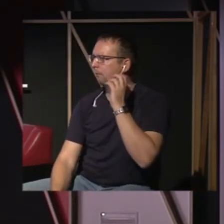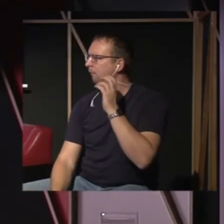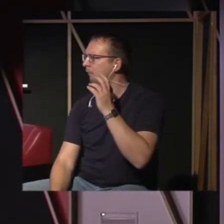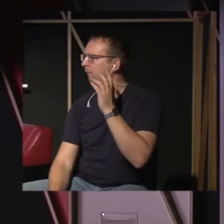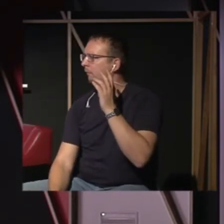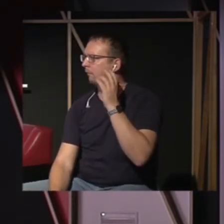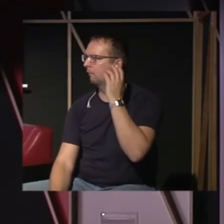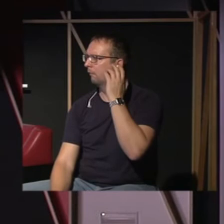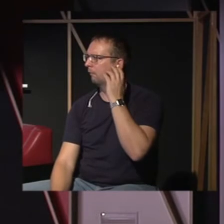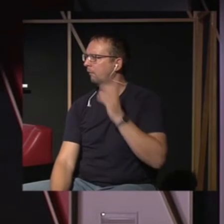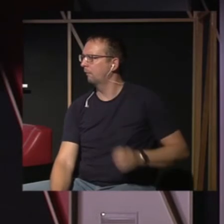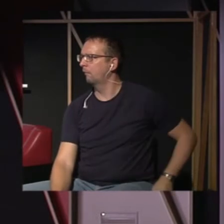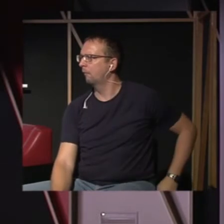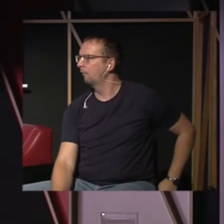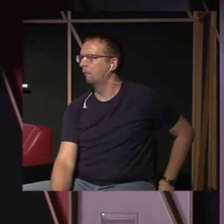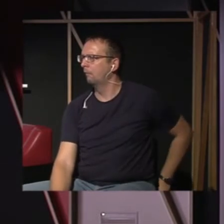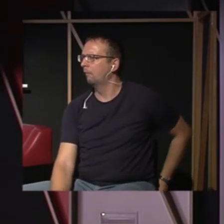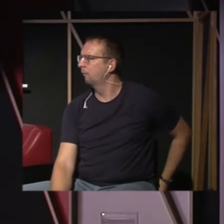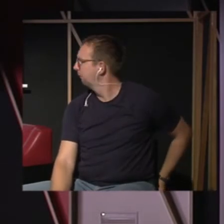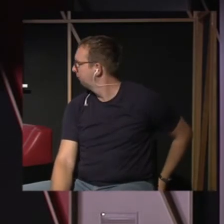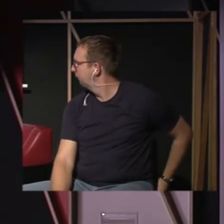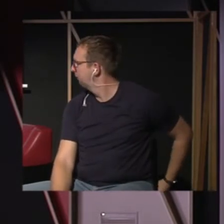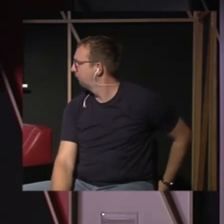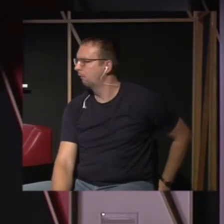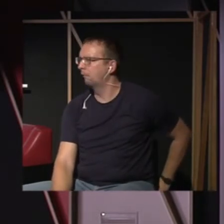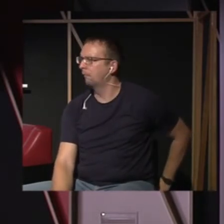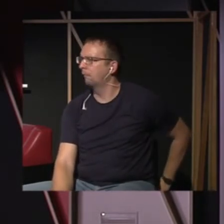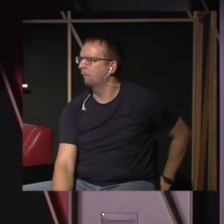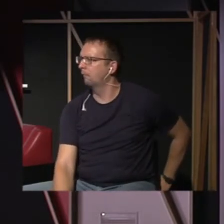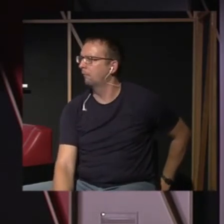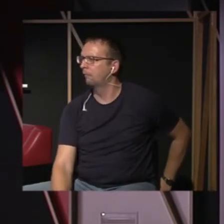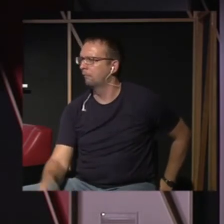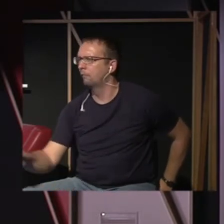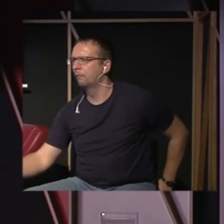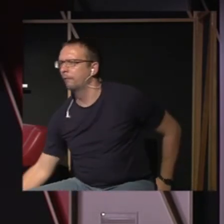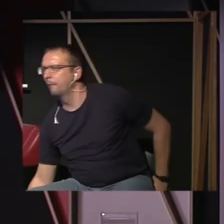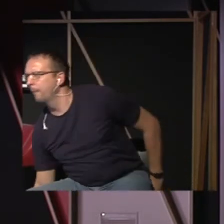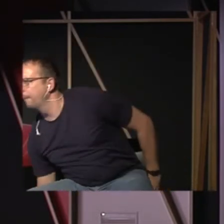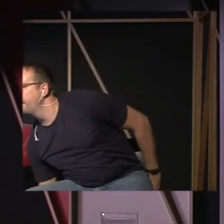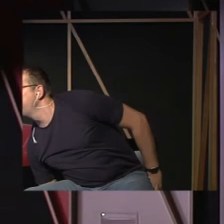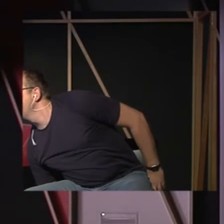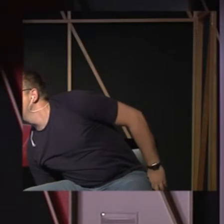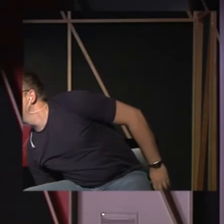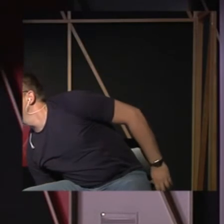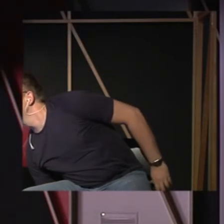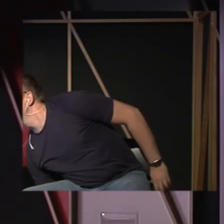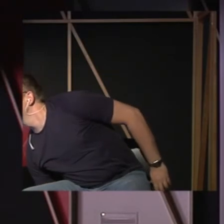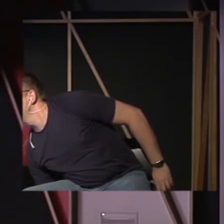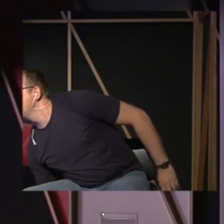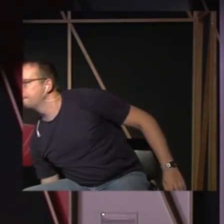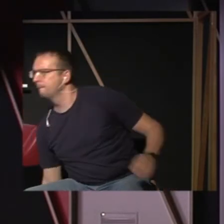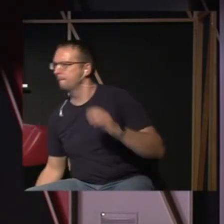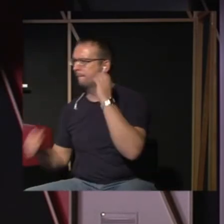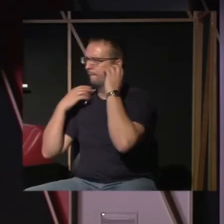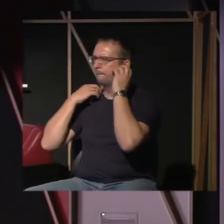But do you have anything put onto paper about guide dogs and assistance